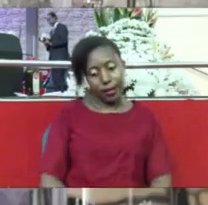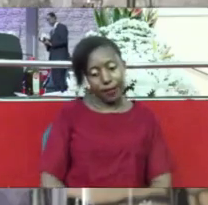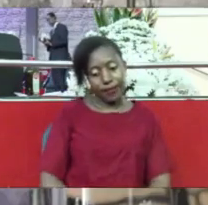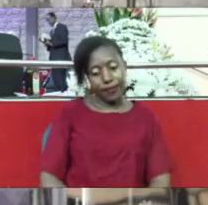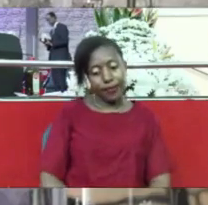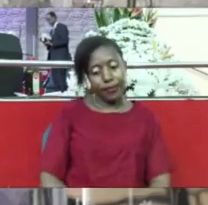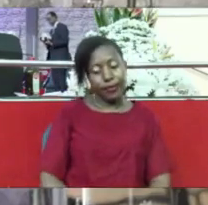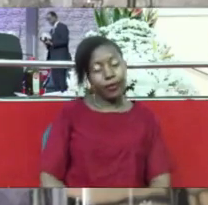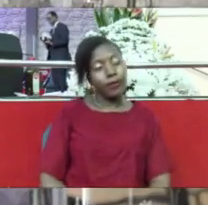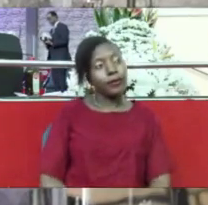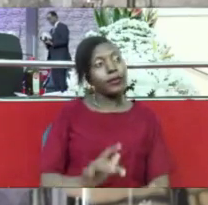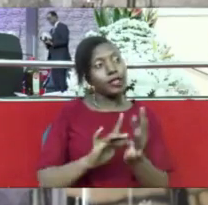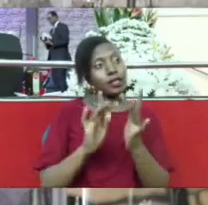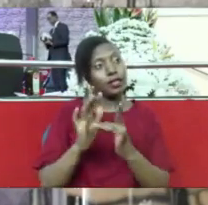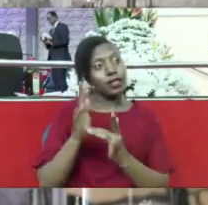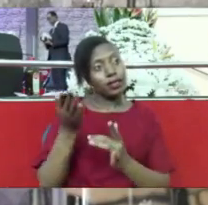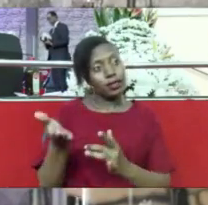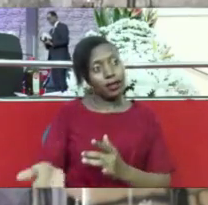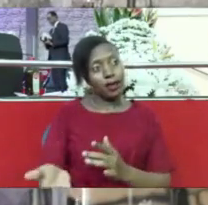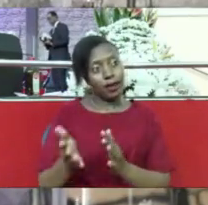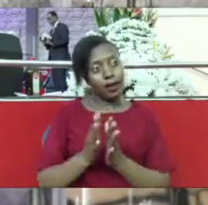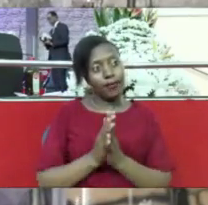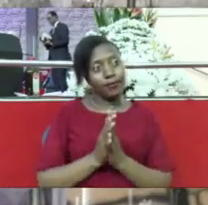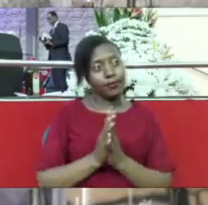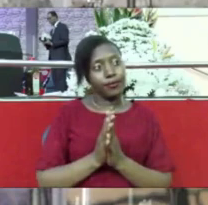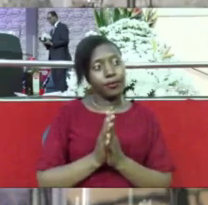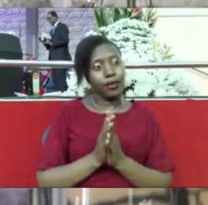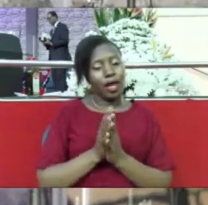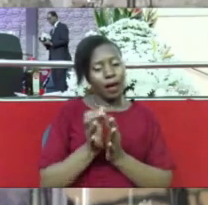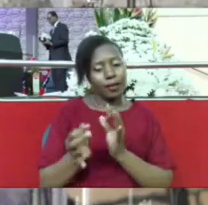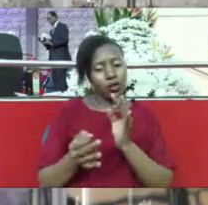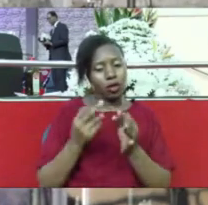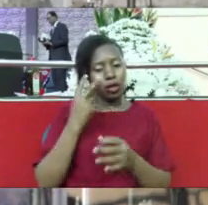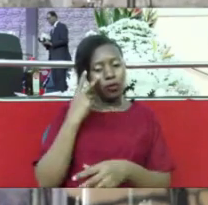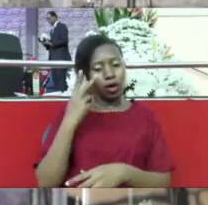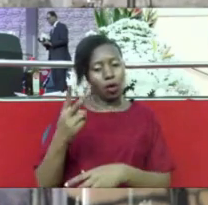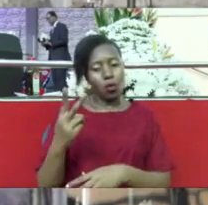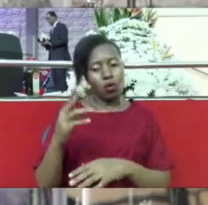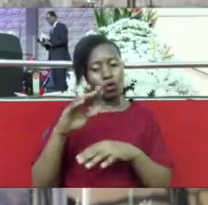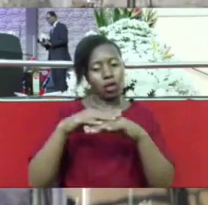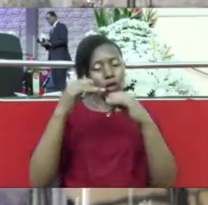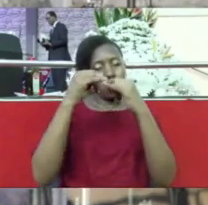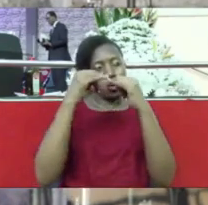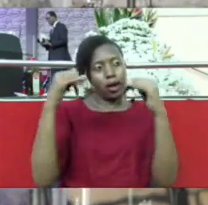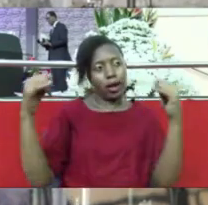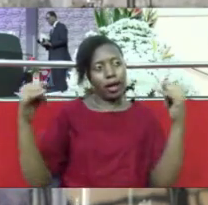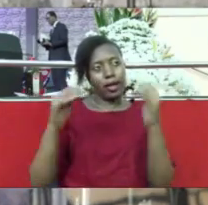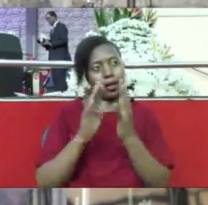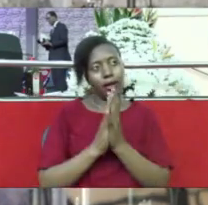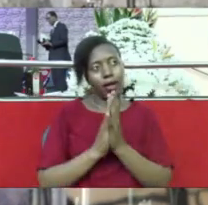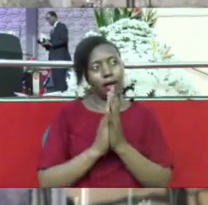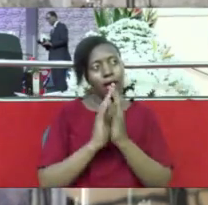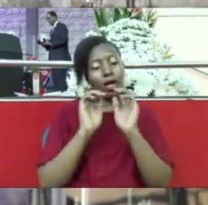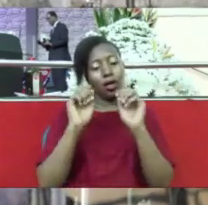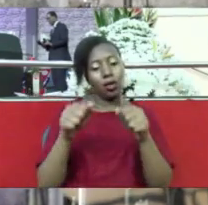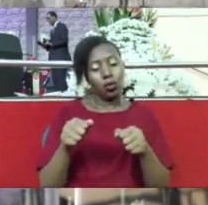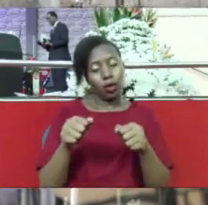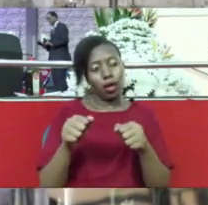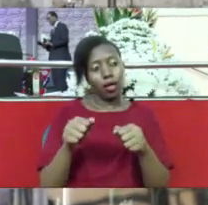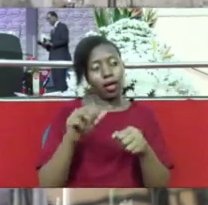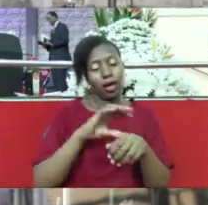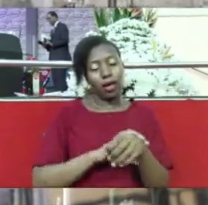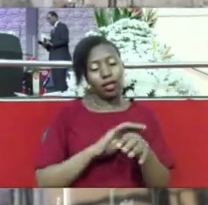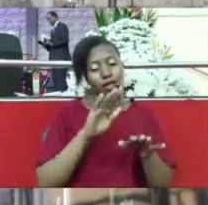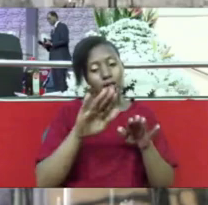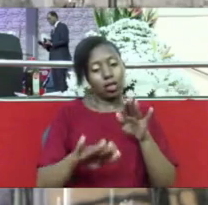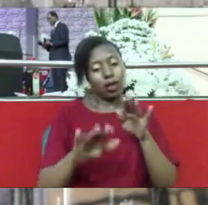hapa. Because Jesus is here. Kwa sababu Yesu yuko hapa. And those that are watching us online. Na wale ambao wanatazama pale. You can take a step of faith. Unaweza